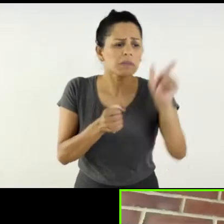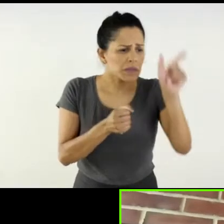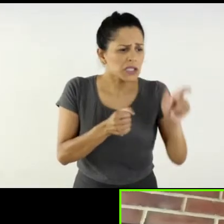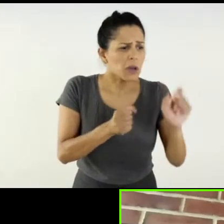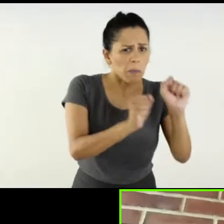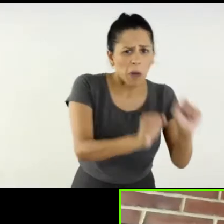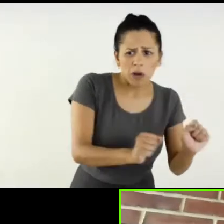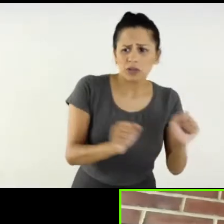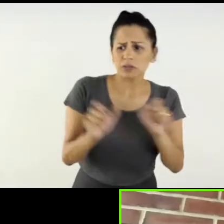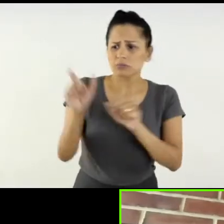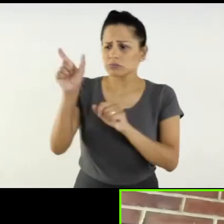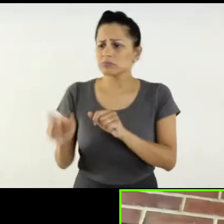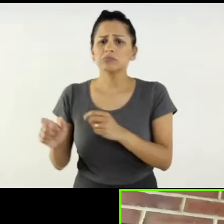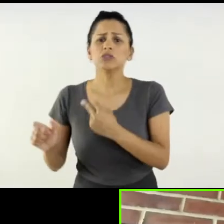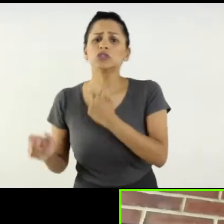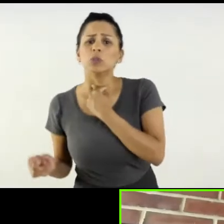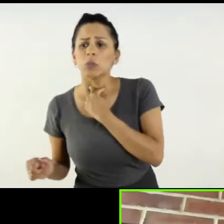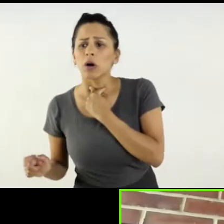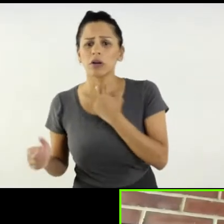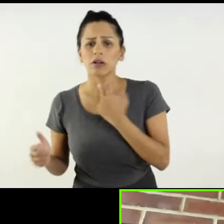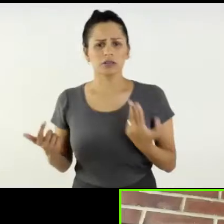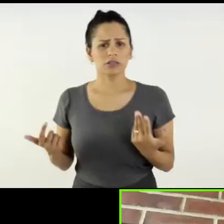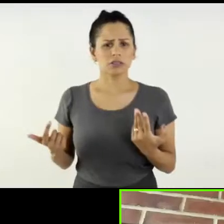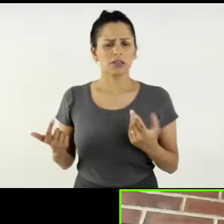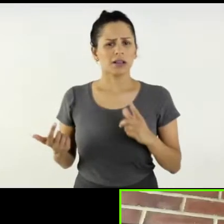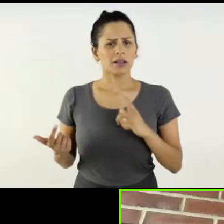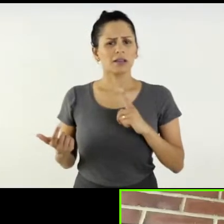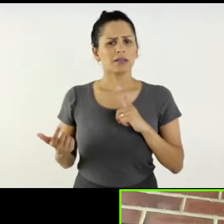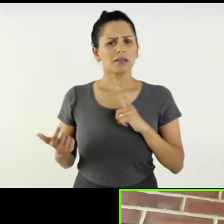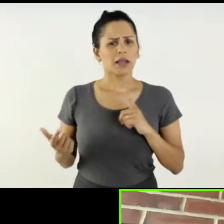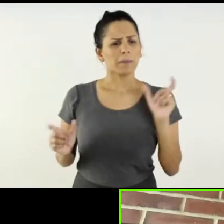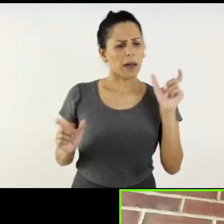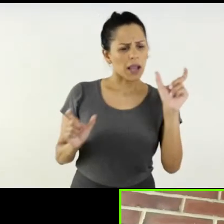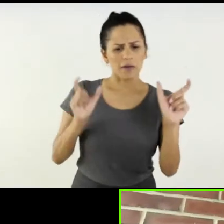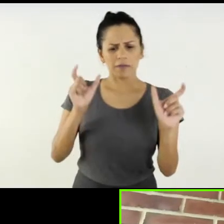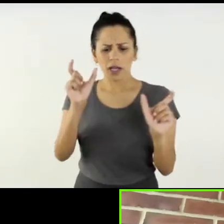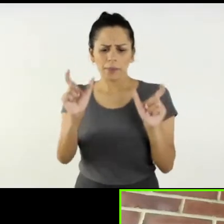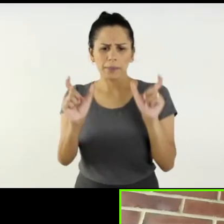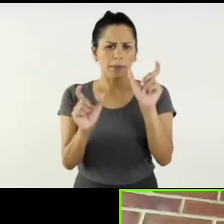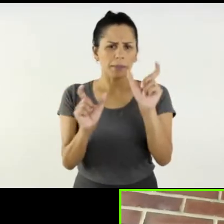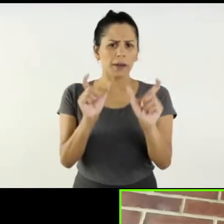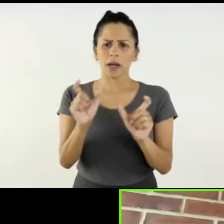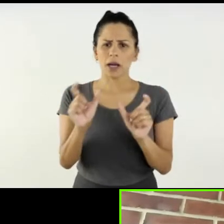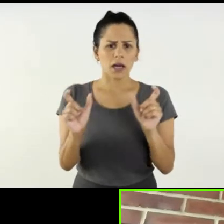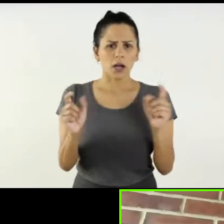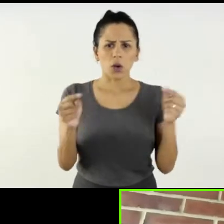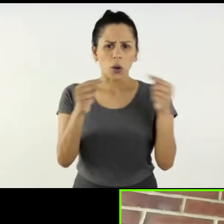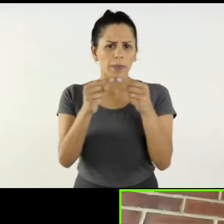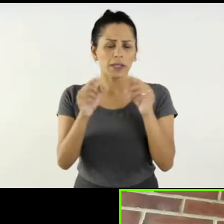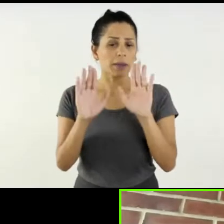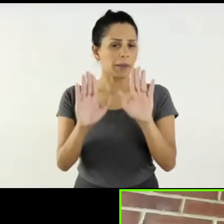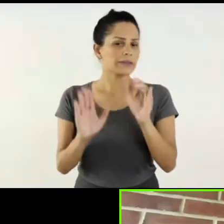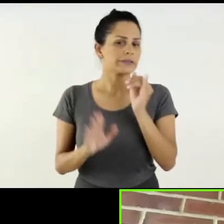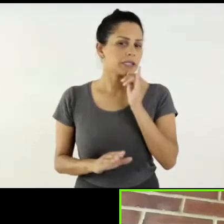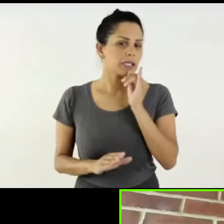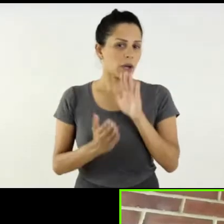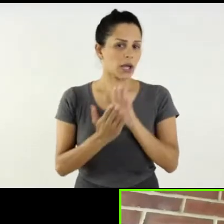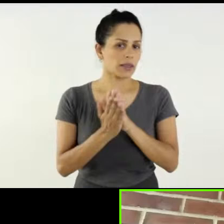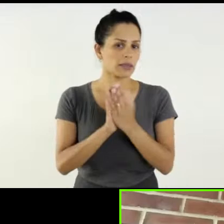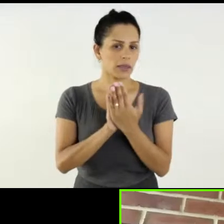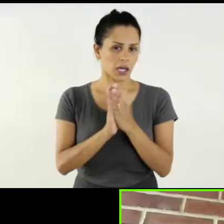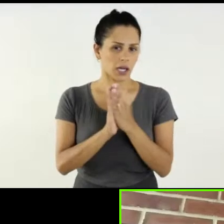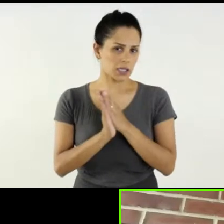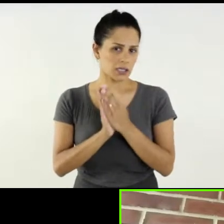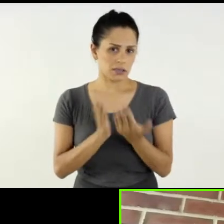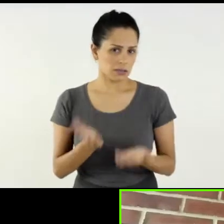it, trans women, you know, would likely have, depending on the community, have been